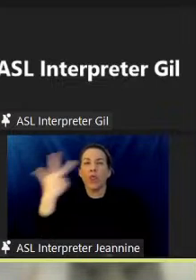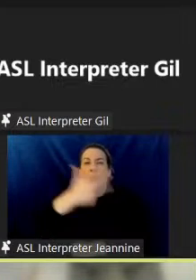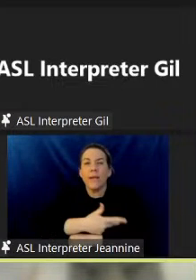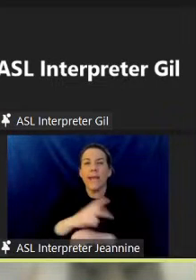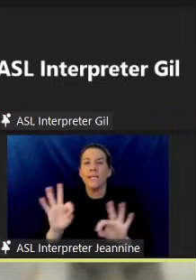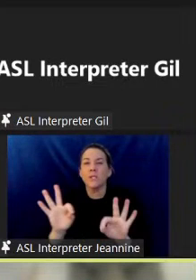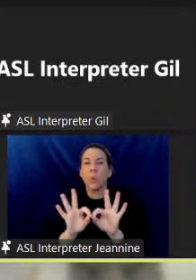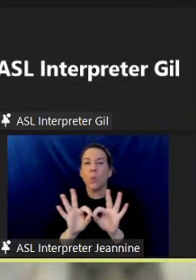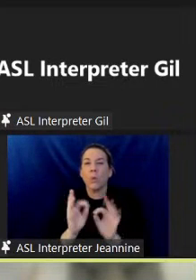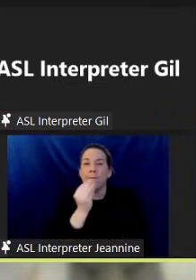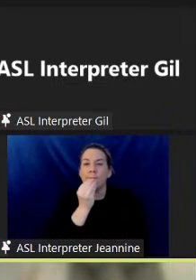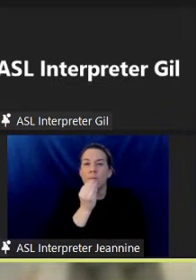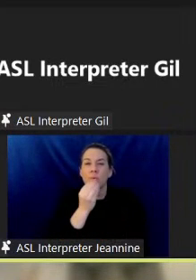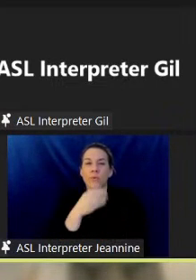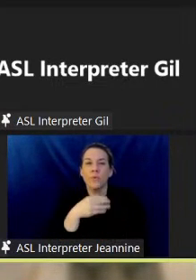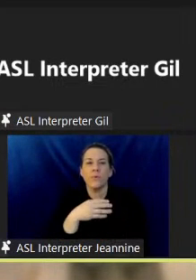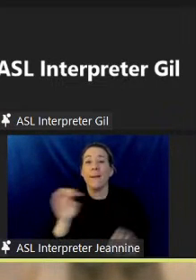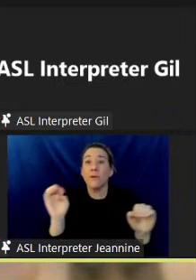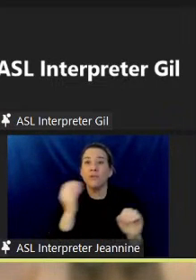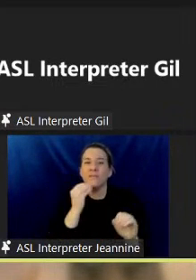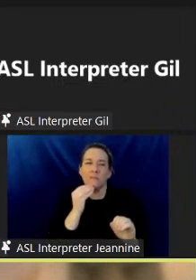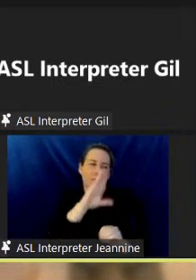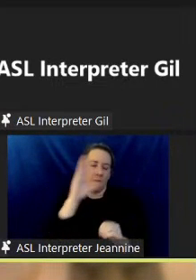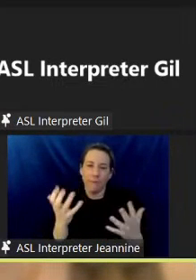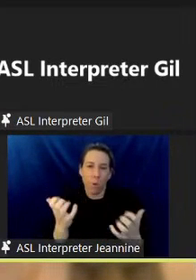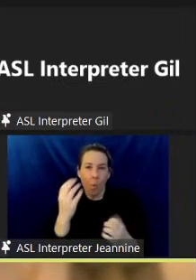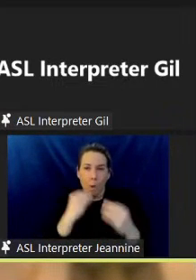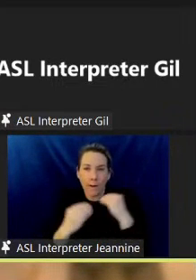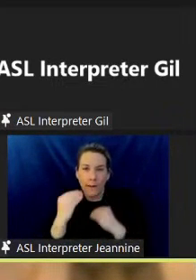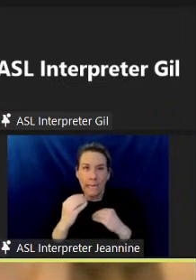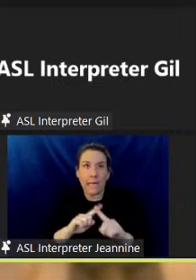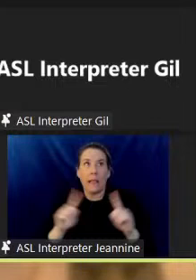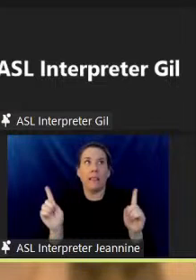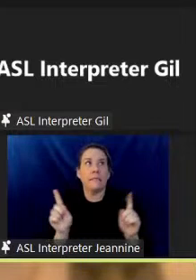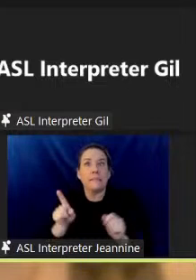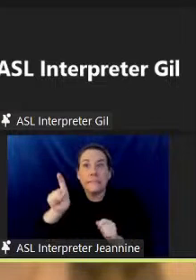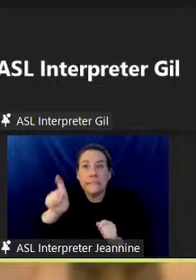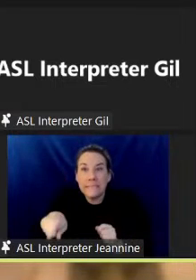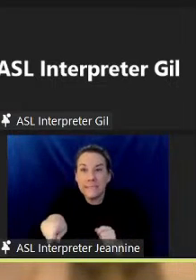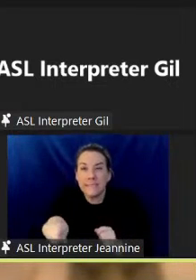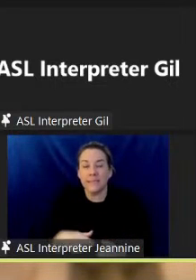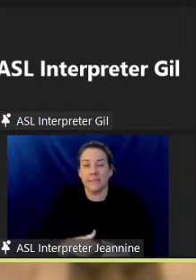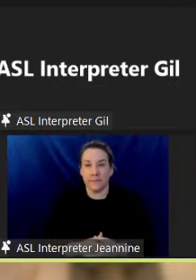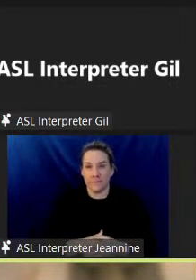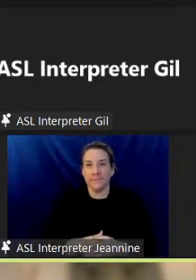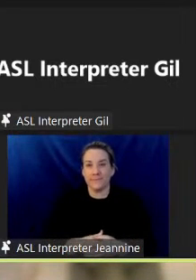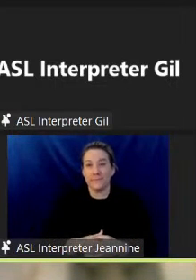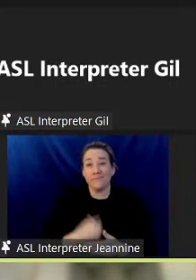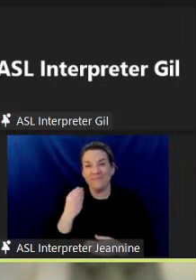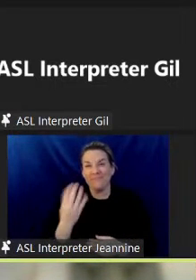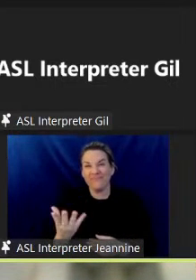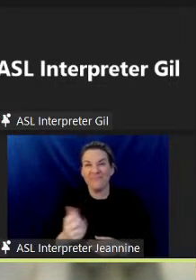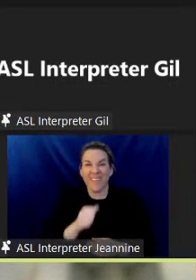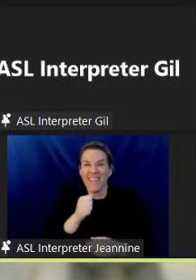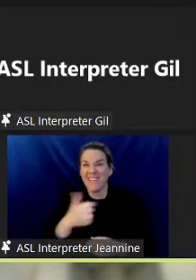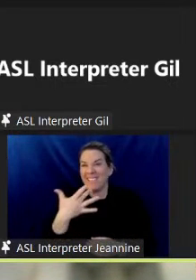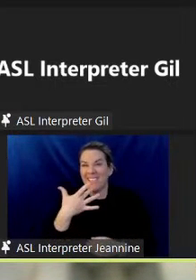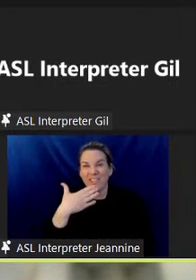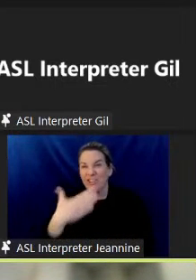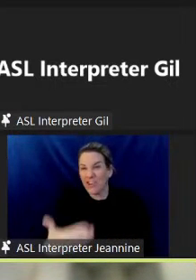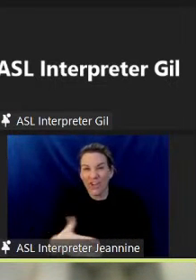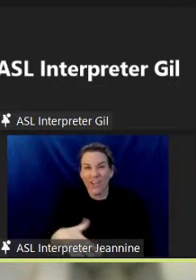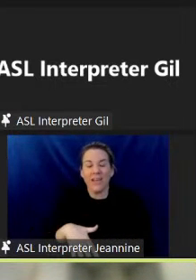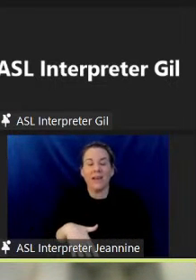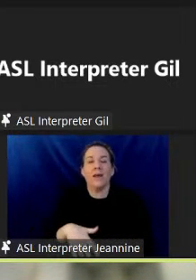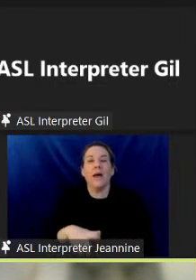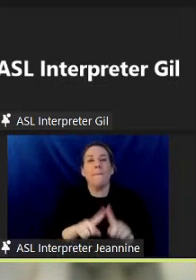type food. It's the kind of food you would never in your life want to eat unless you were desperate. I'll give that to you. It's not great tasting stuff,